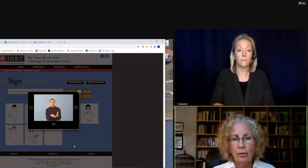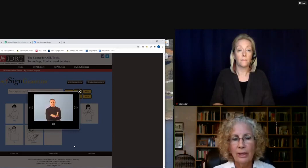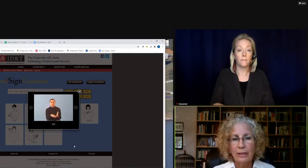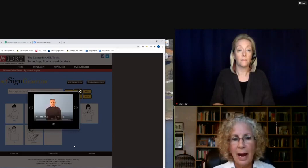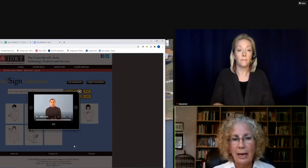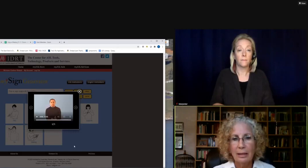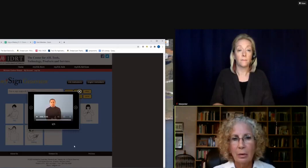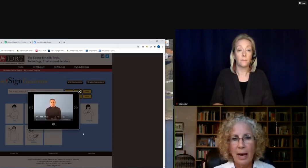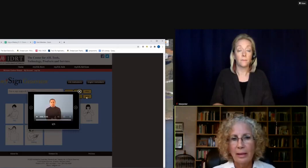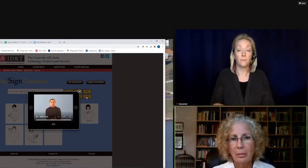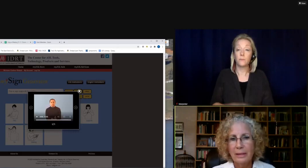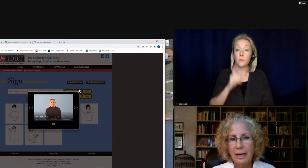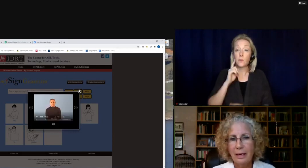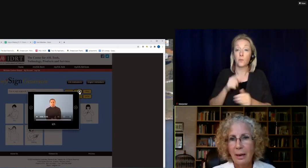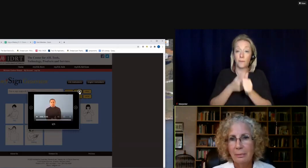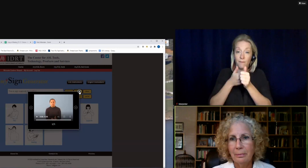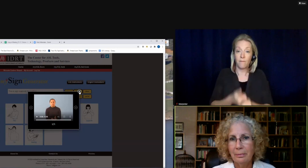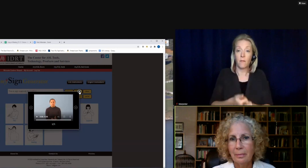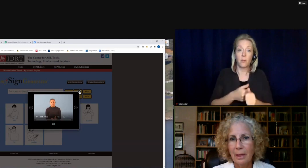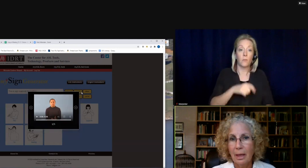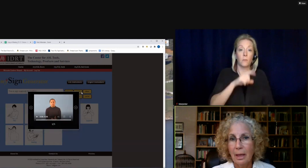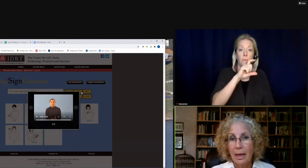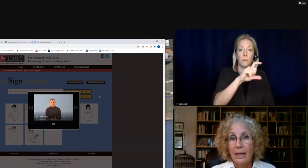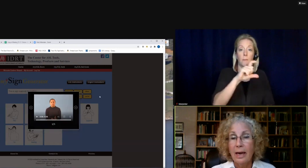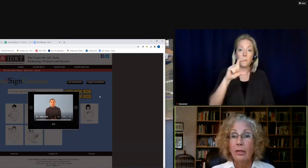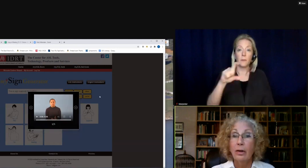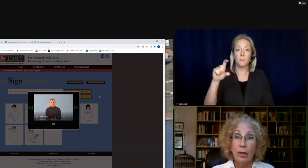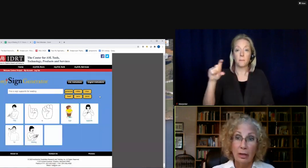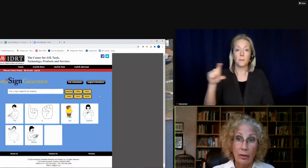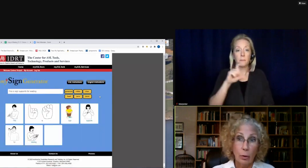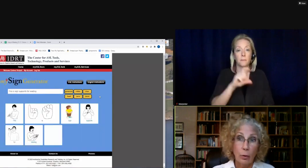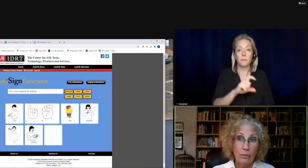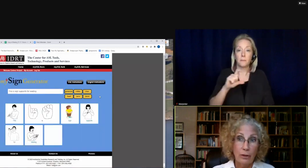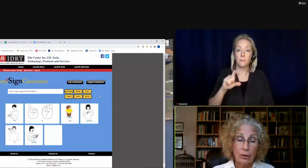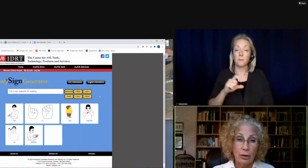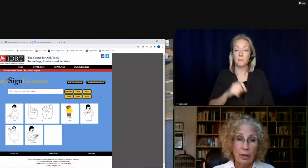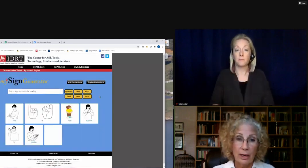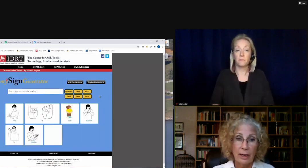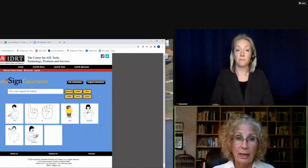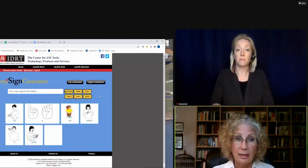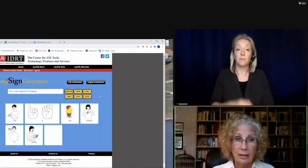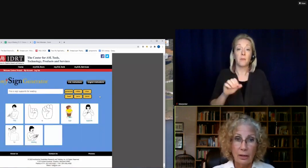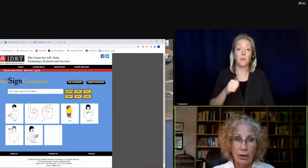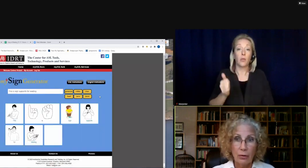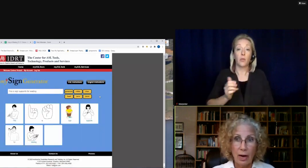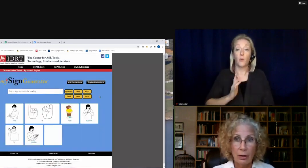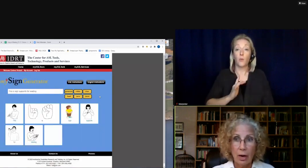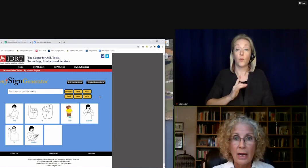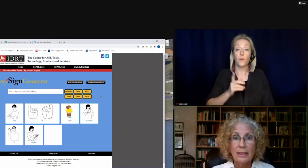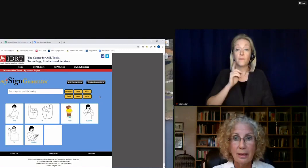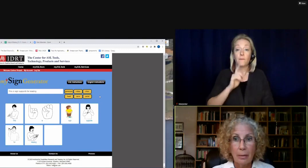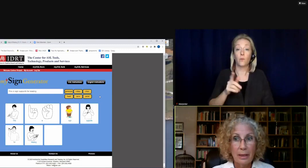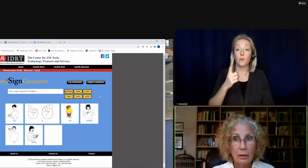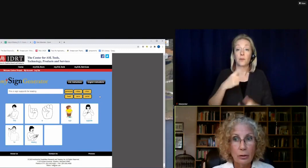notice it goes exactly the way that we set it up. Now, there's another cool feature in the sign